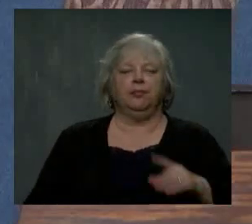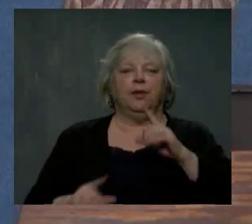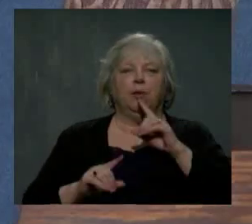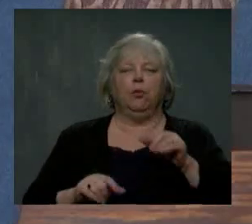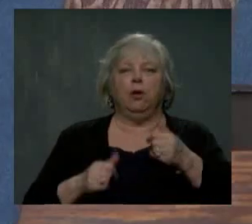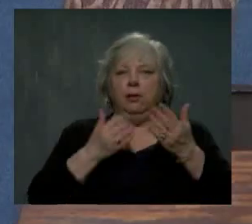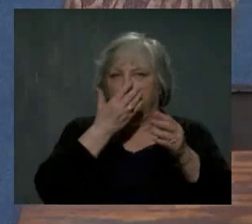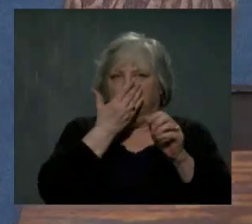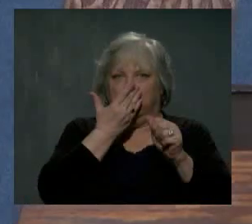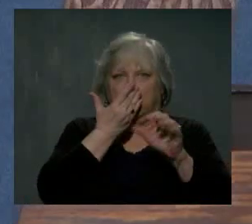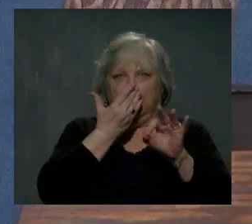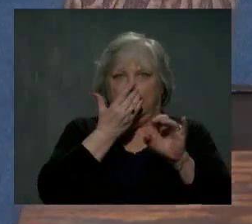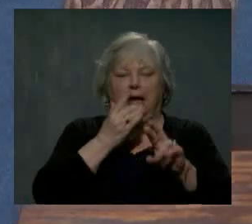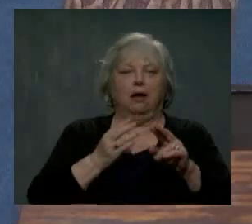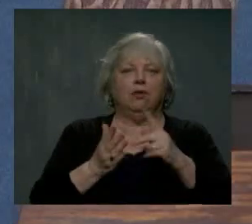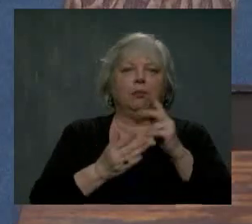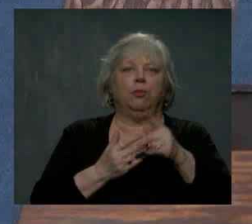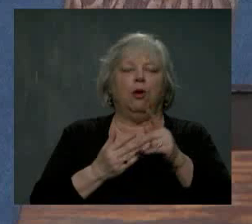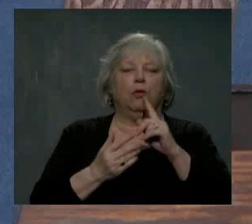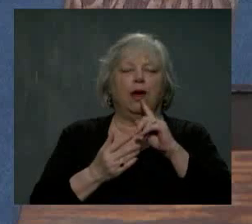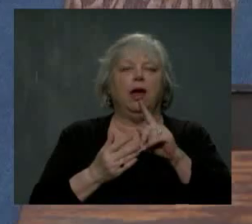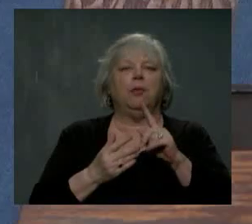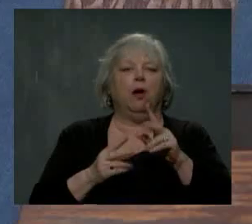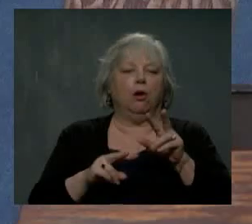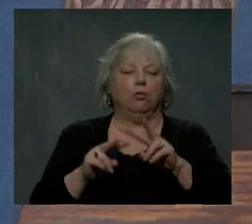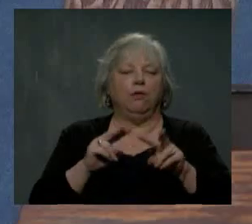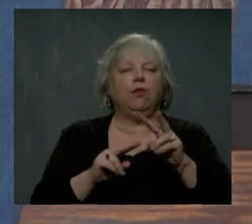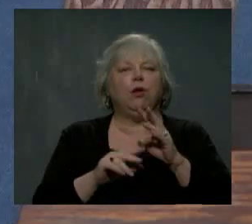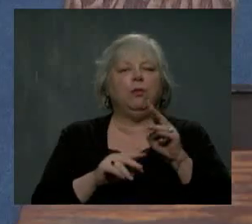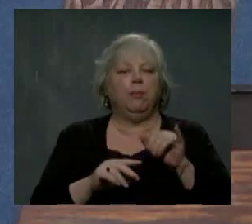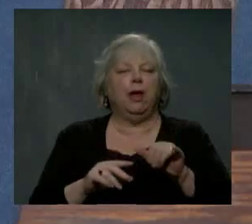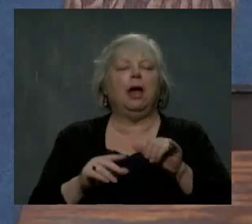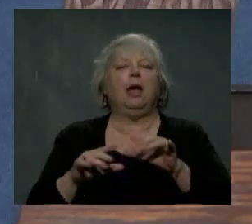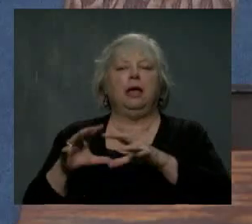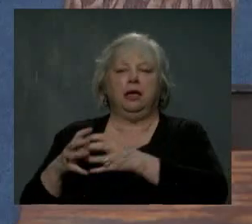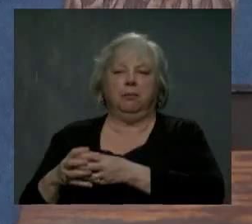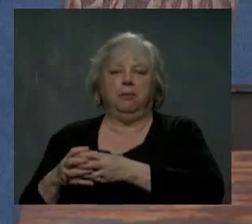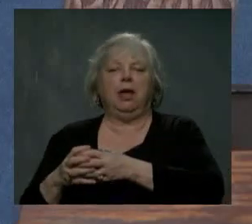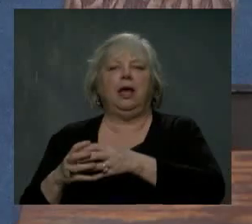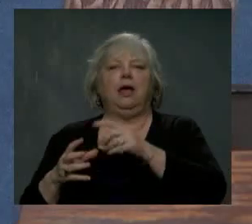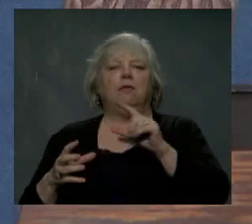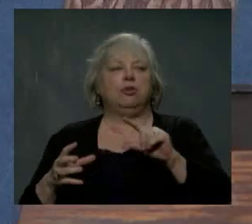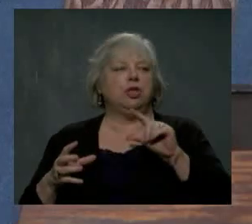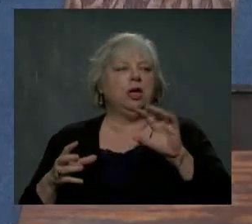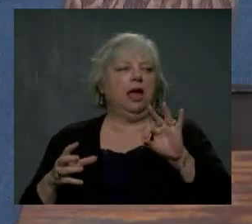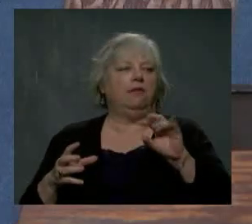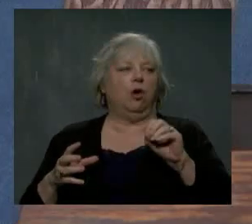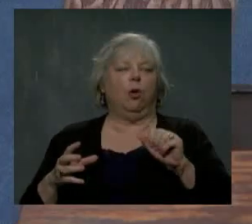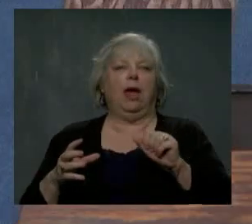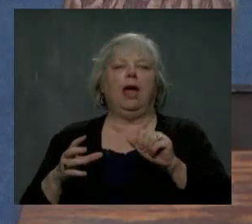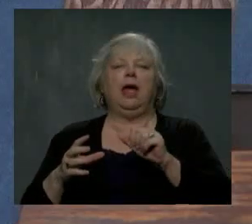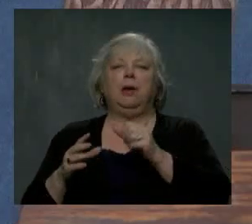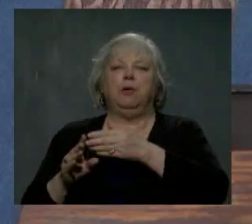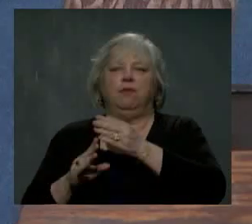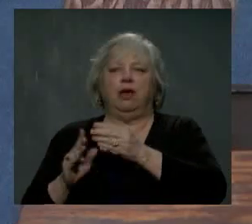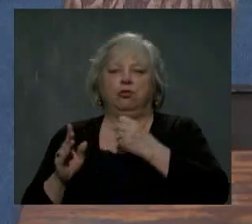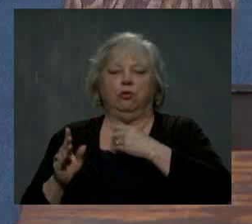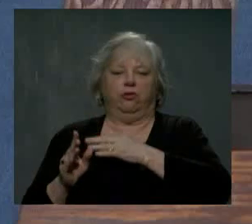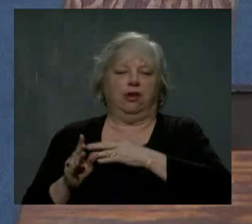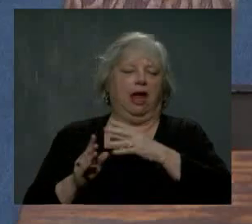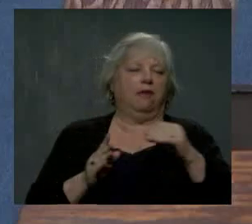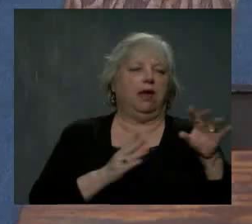CAFR program are reviewed by selected members of the GFOA professional staff and by a GFOA special review